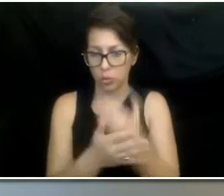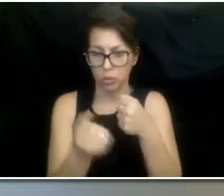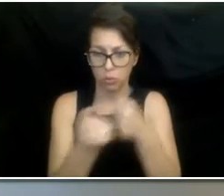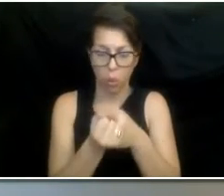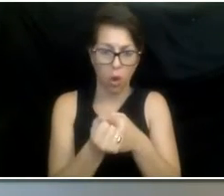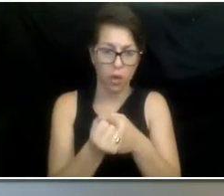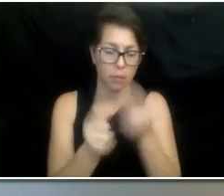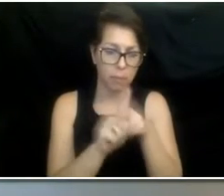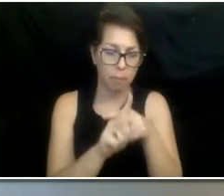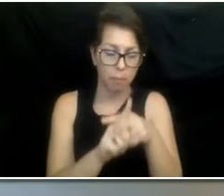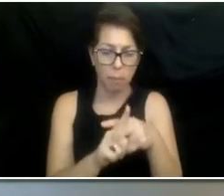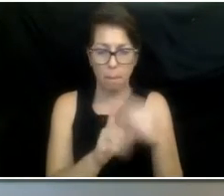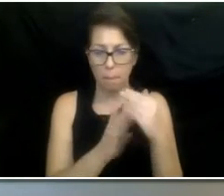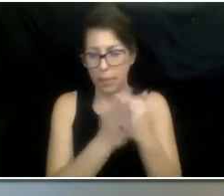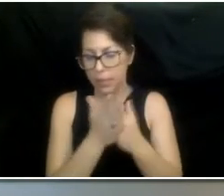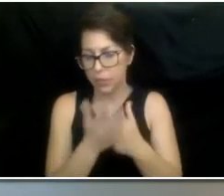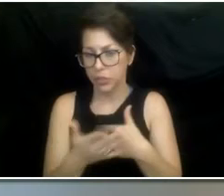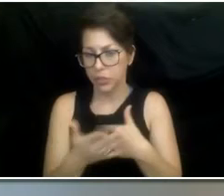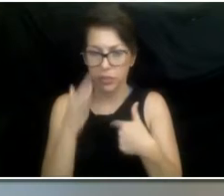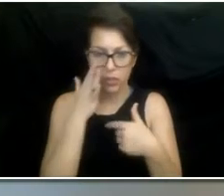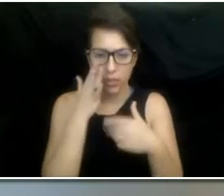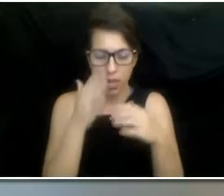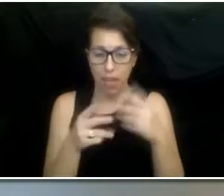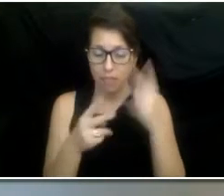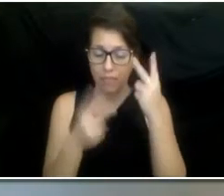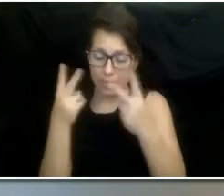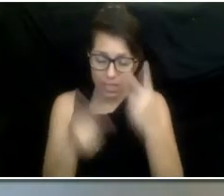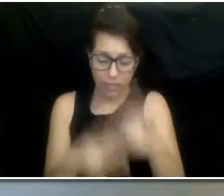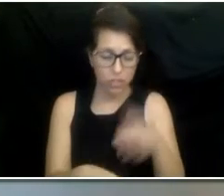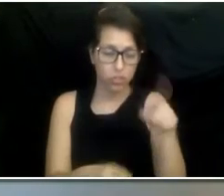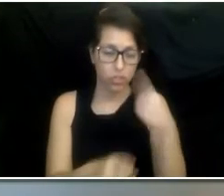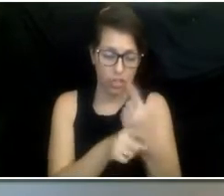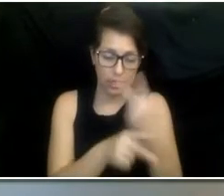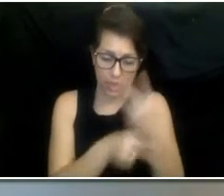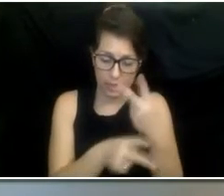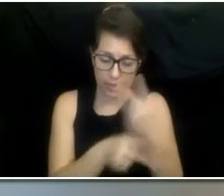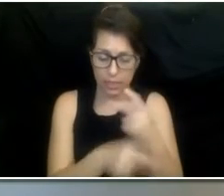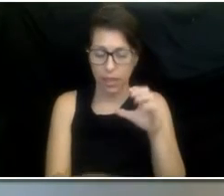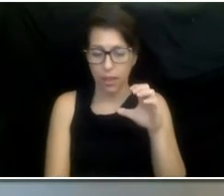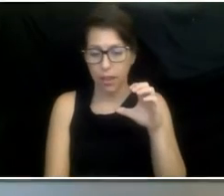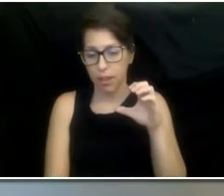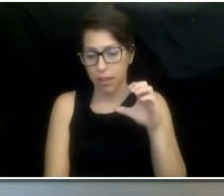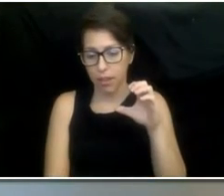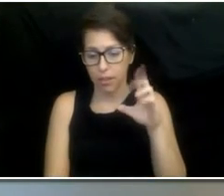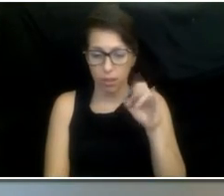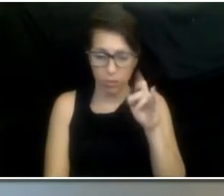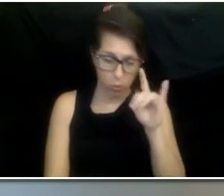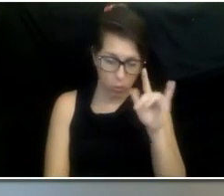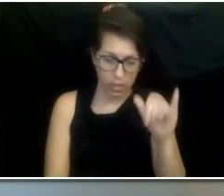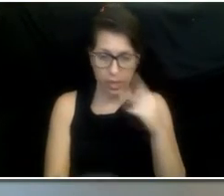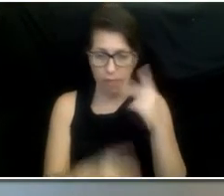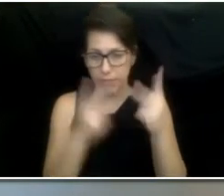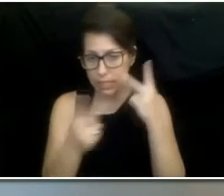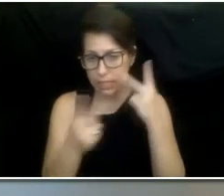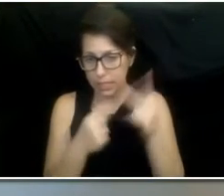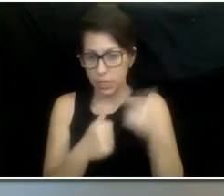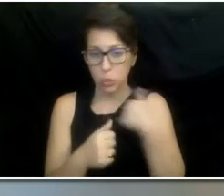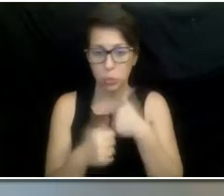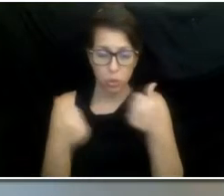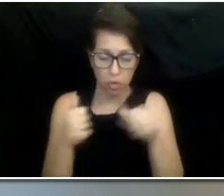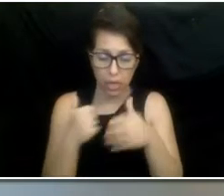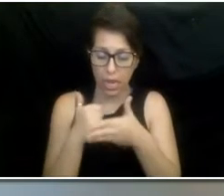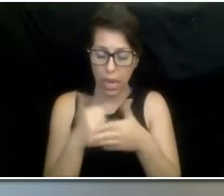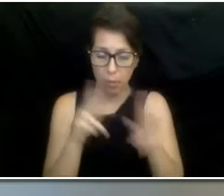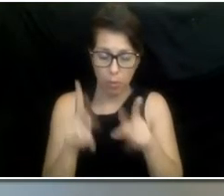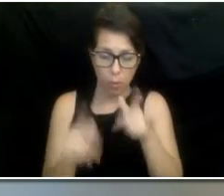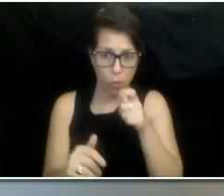again to assist us in serving our clients um in addition we see the technology Gap that is existing